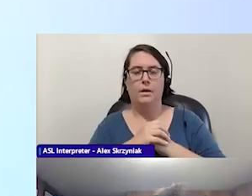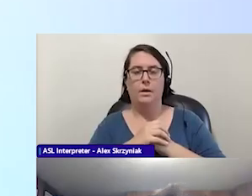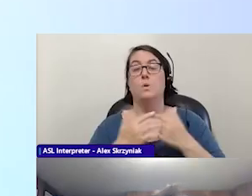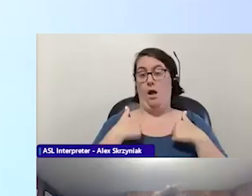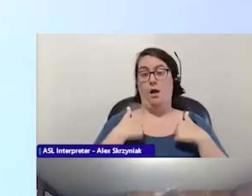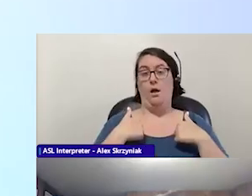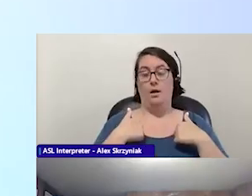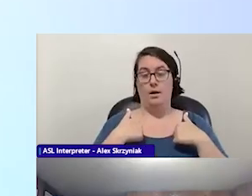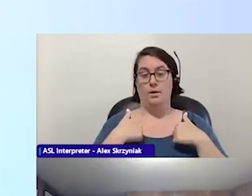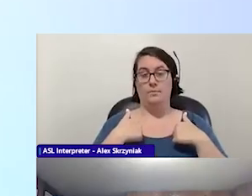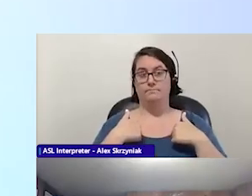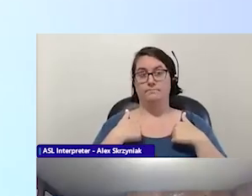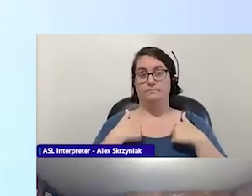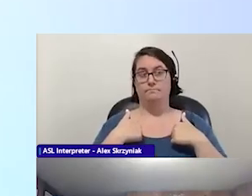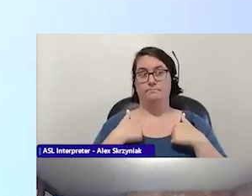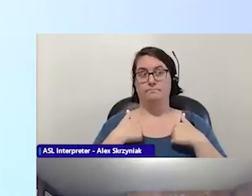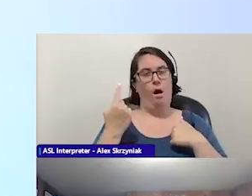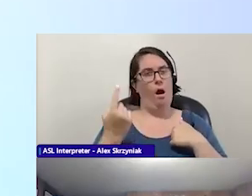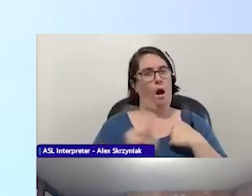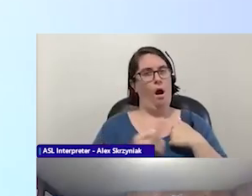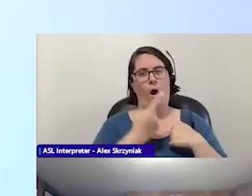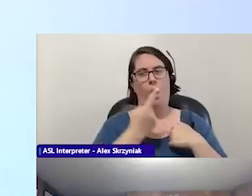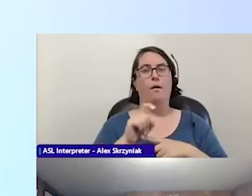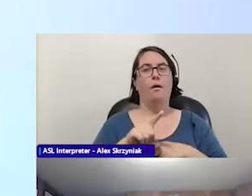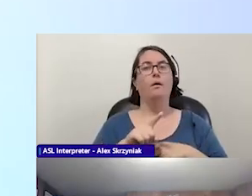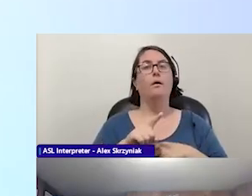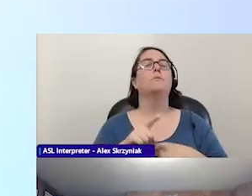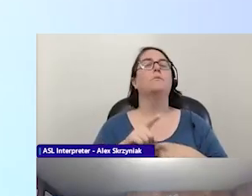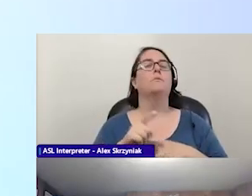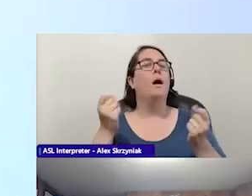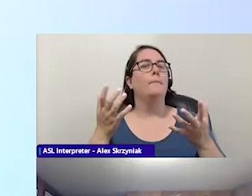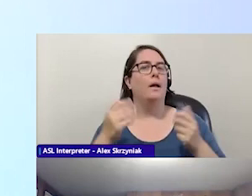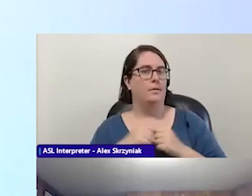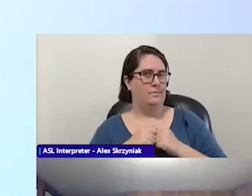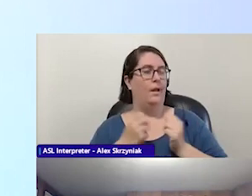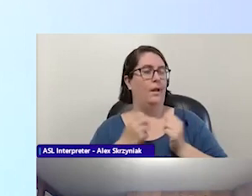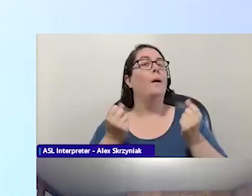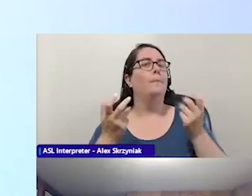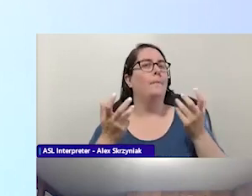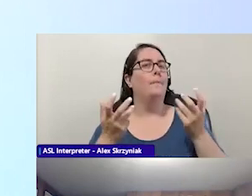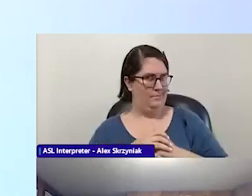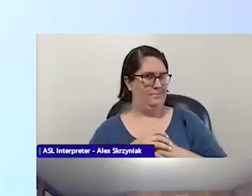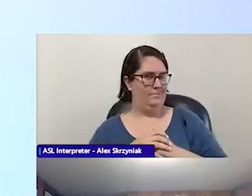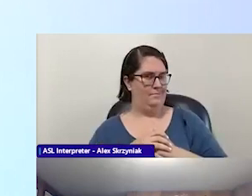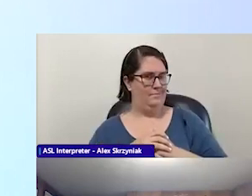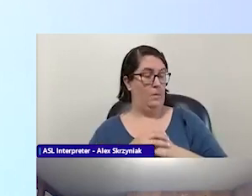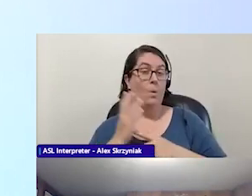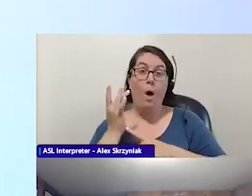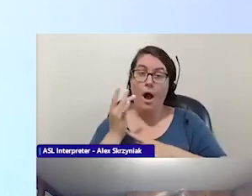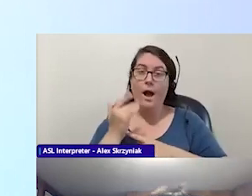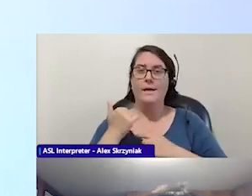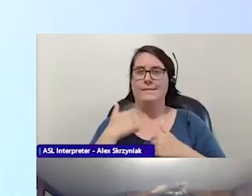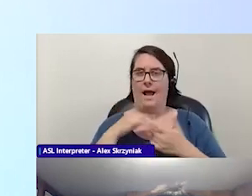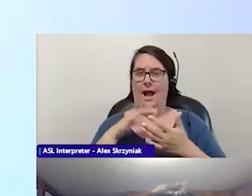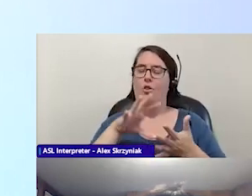the question, how many are we talking about? Because I've learned over the years that